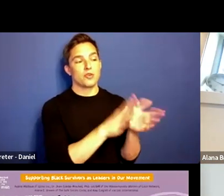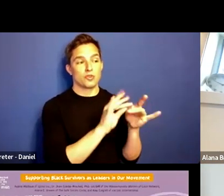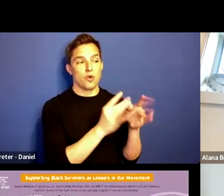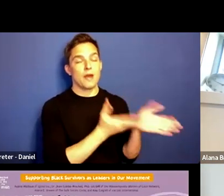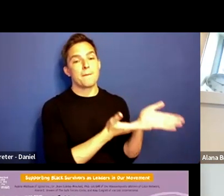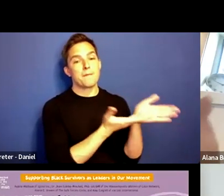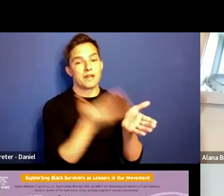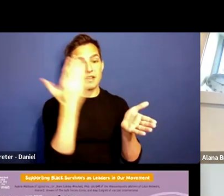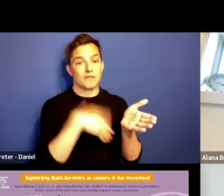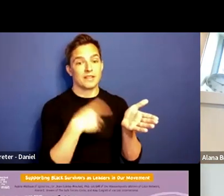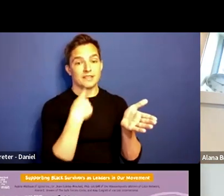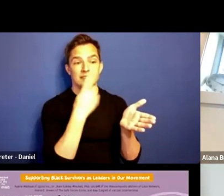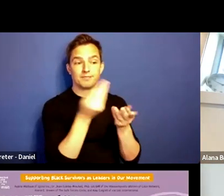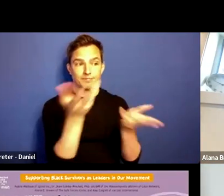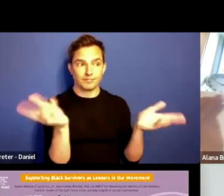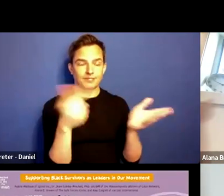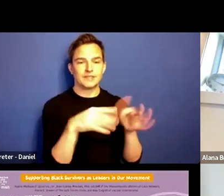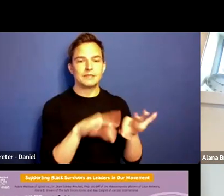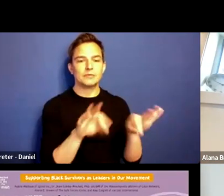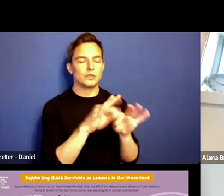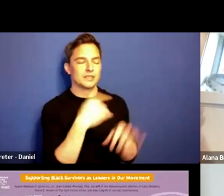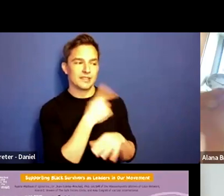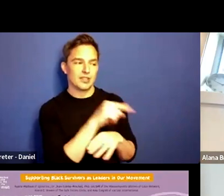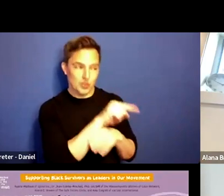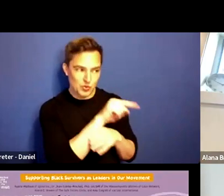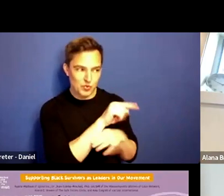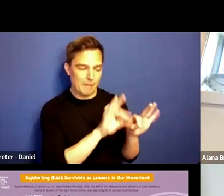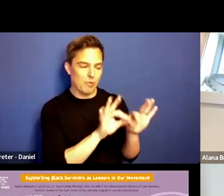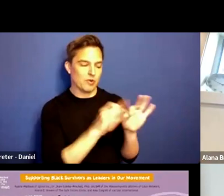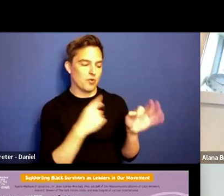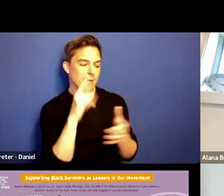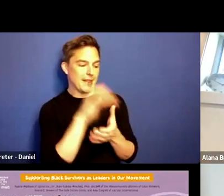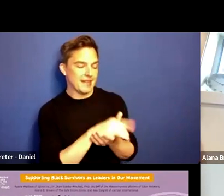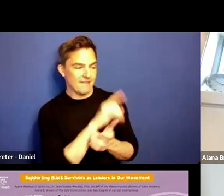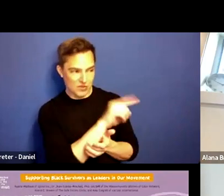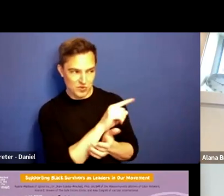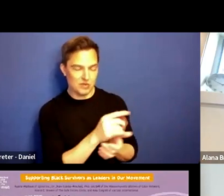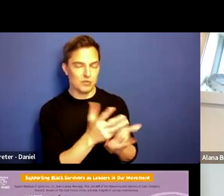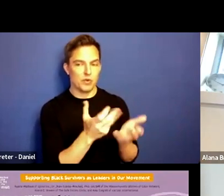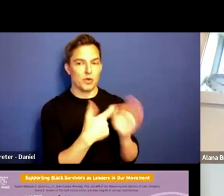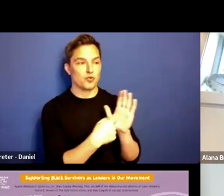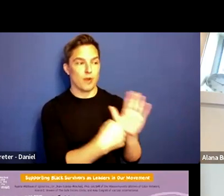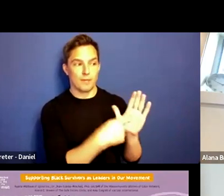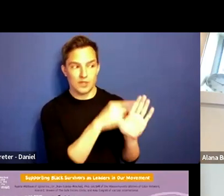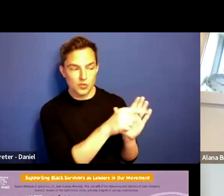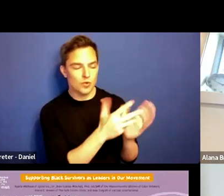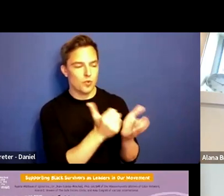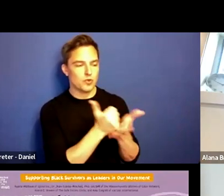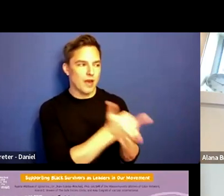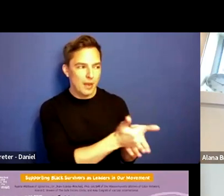and say that it's important and that you're important. And what you have to say, we believe you, and we want to represent you, and we want to help